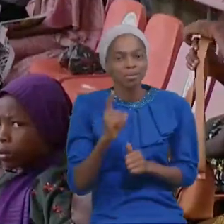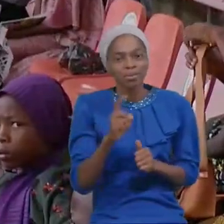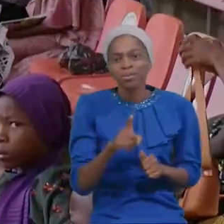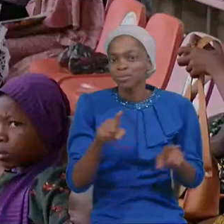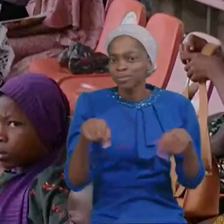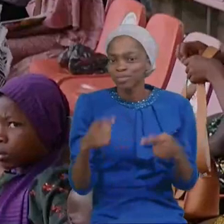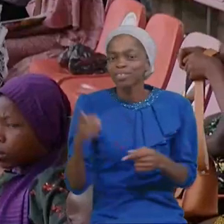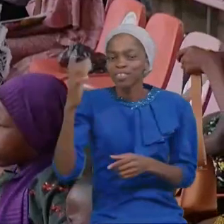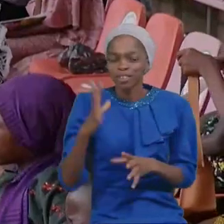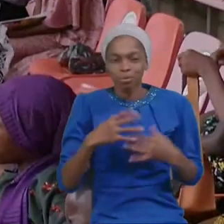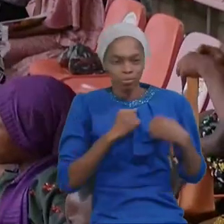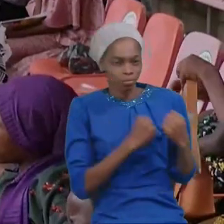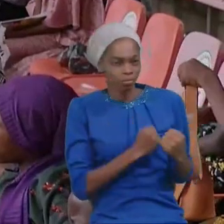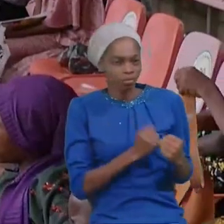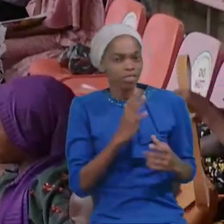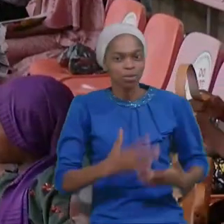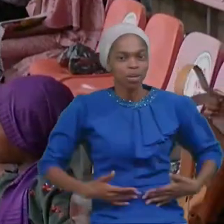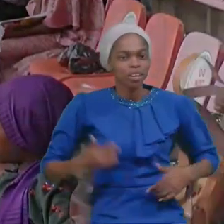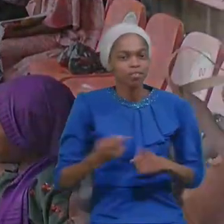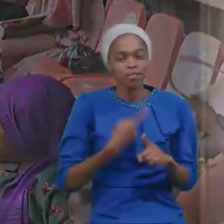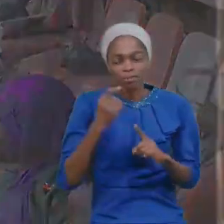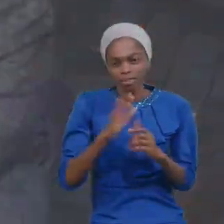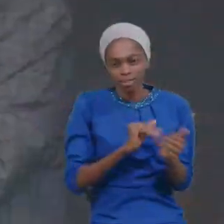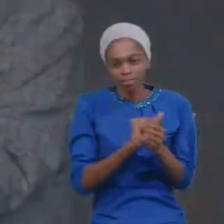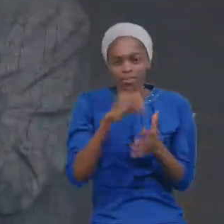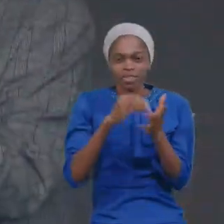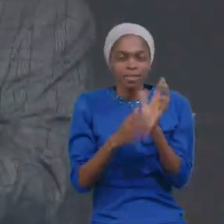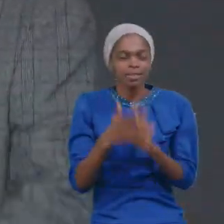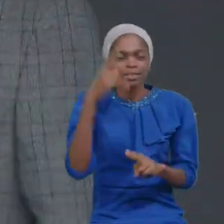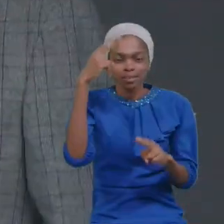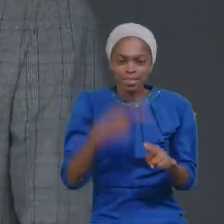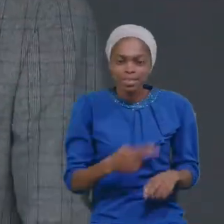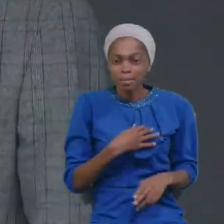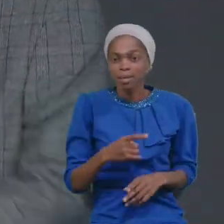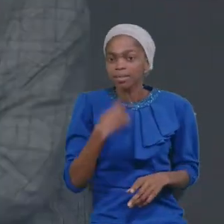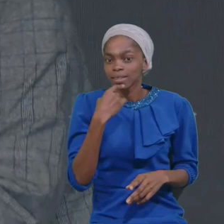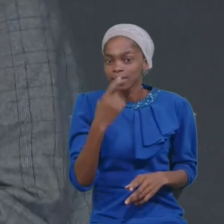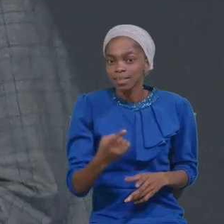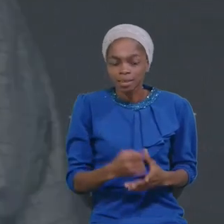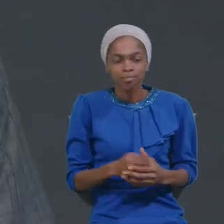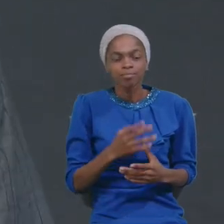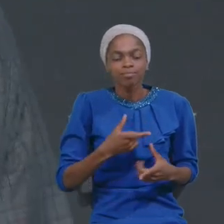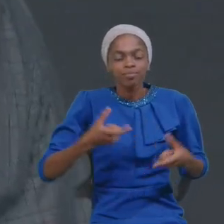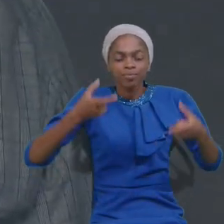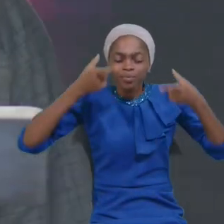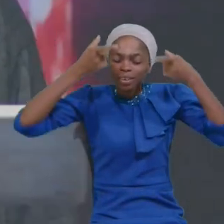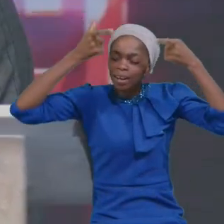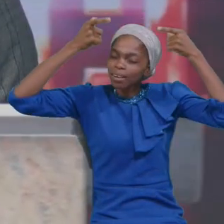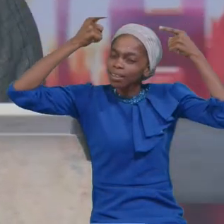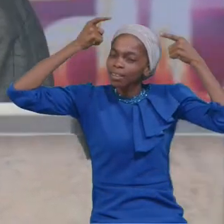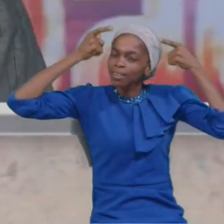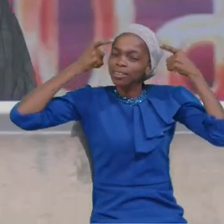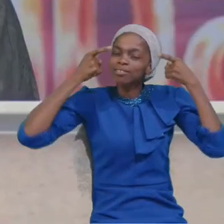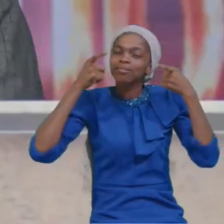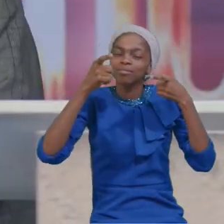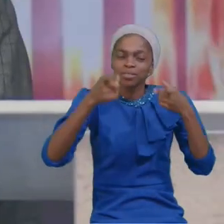he crowneth thee with loving kindness and tender mercies. The mercies of the Lord will